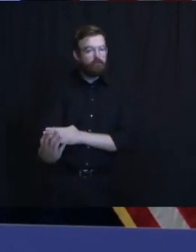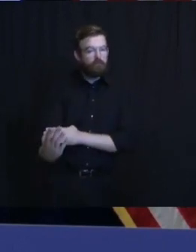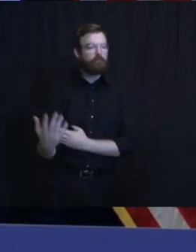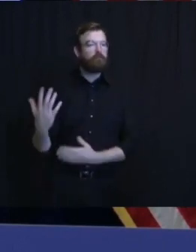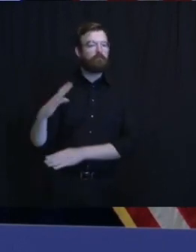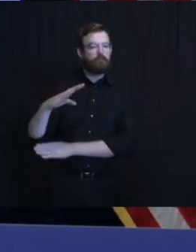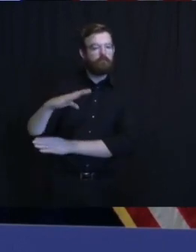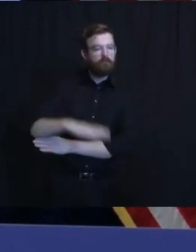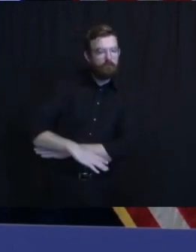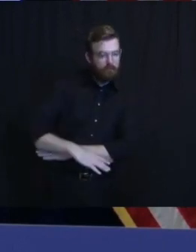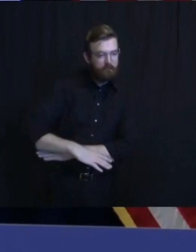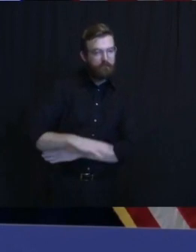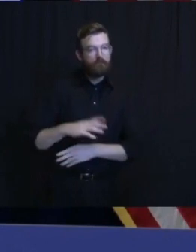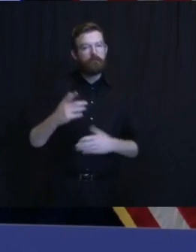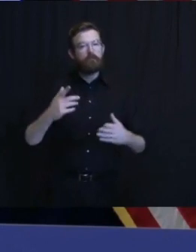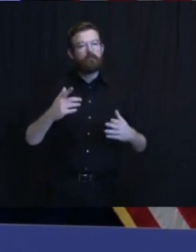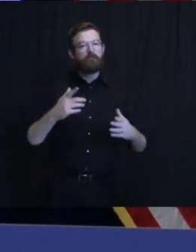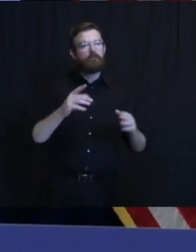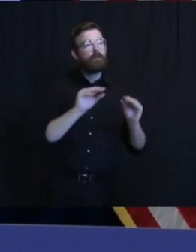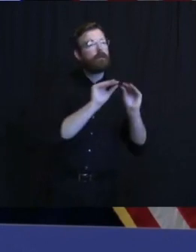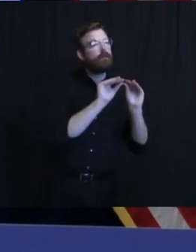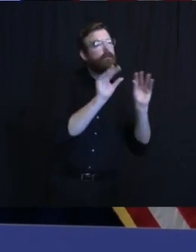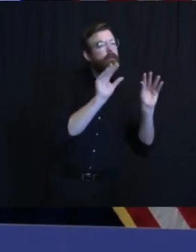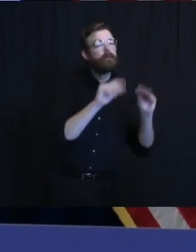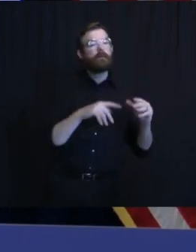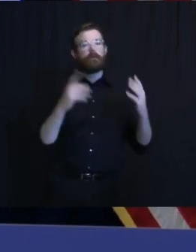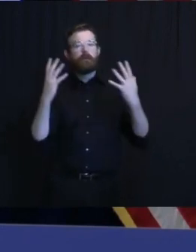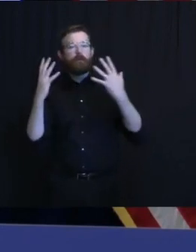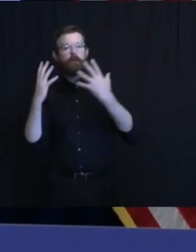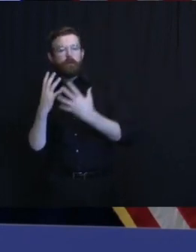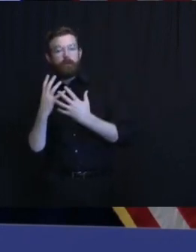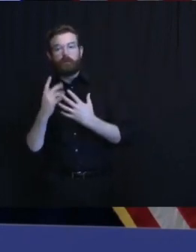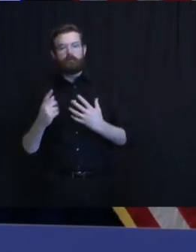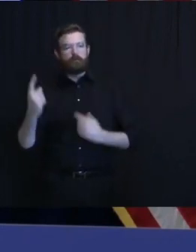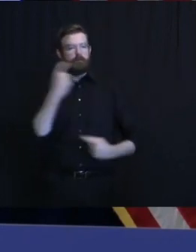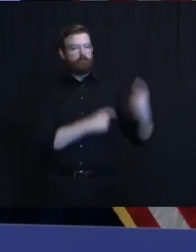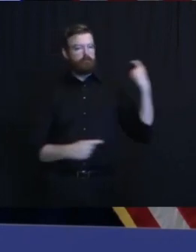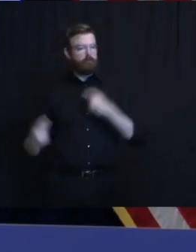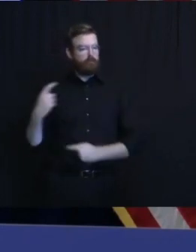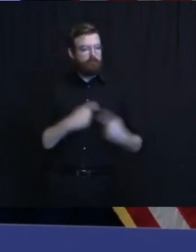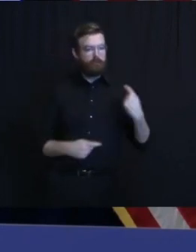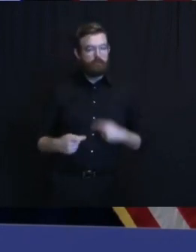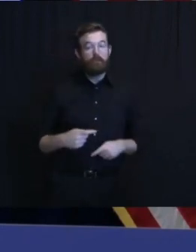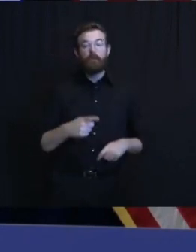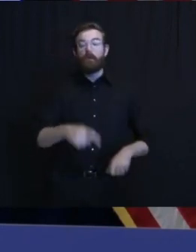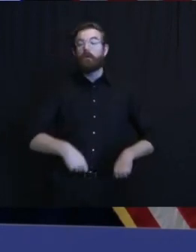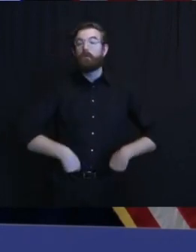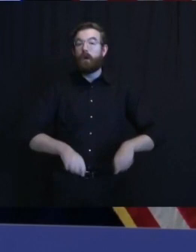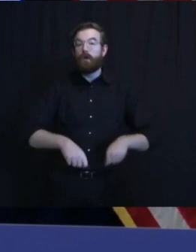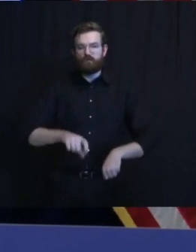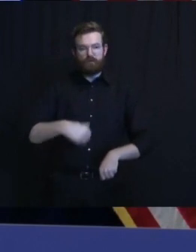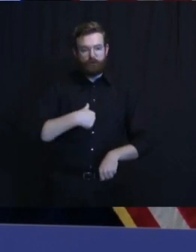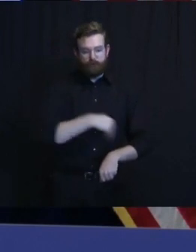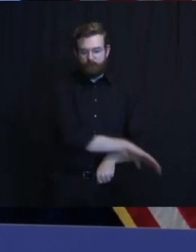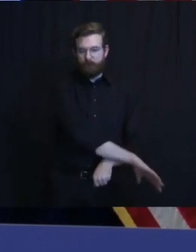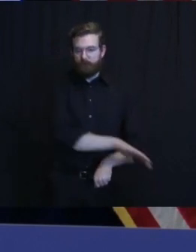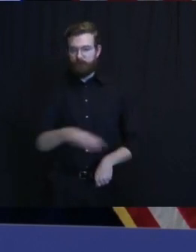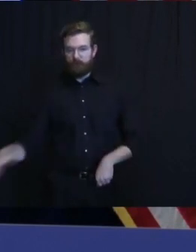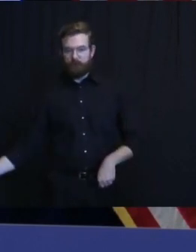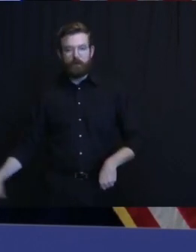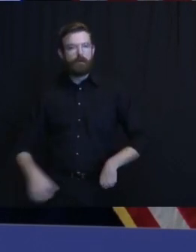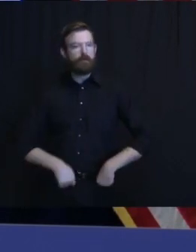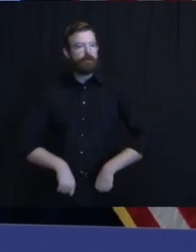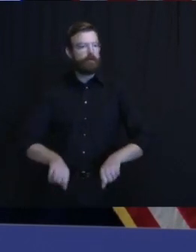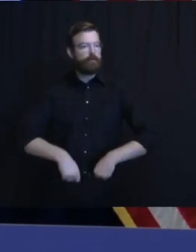keep mosquitoes out. Dumping out standing water on your property weekly goes a long way toward reducing mosquito bites